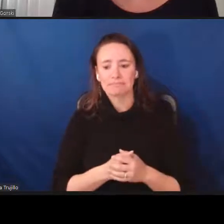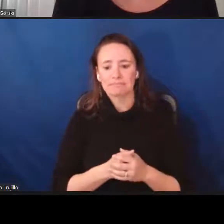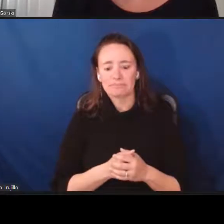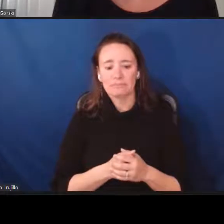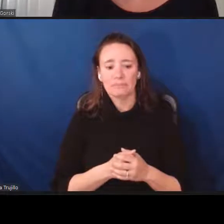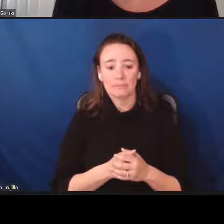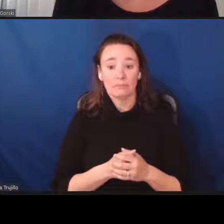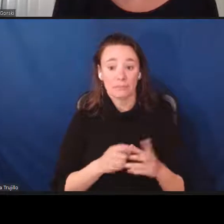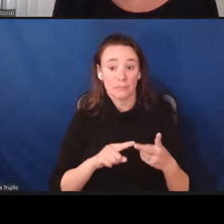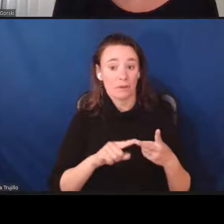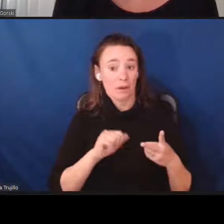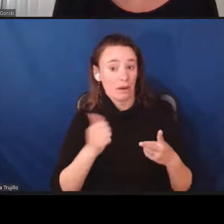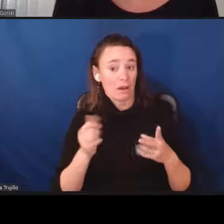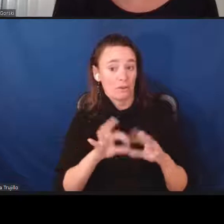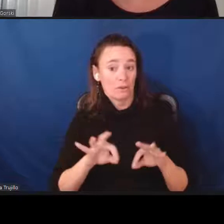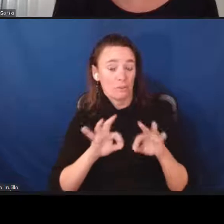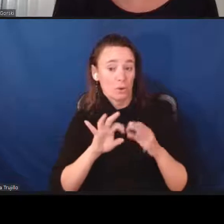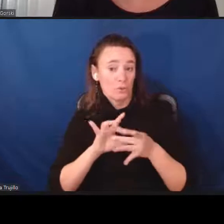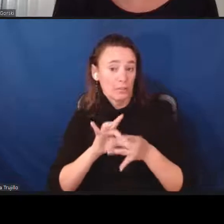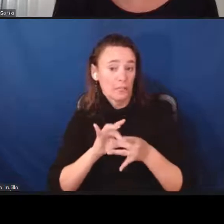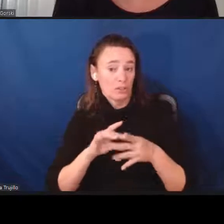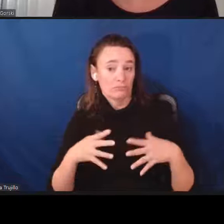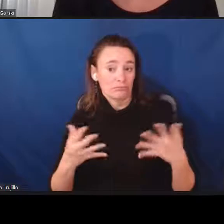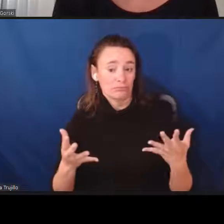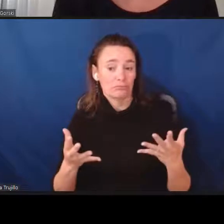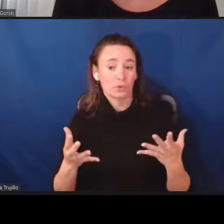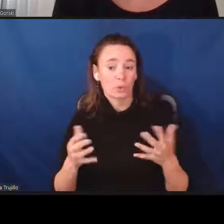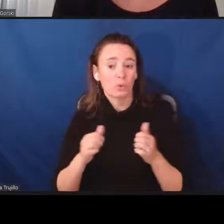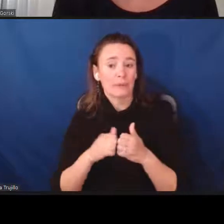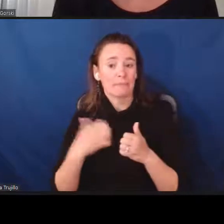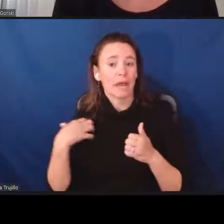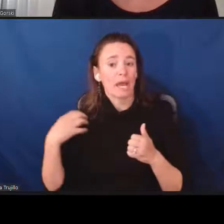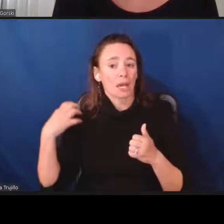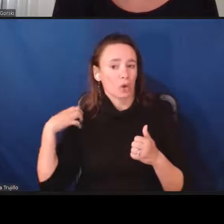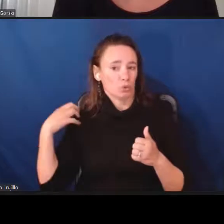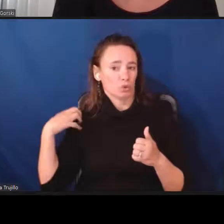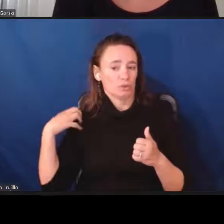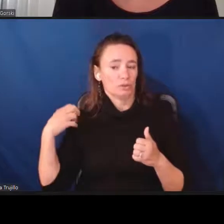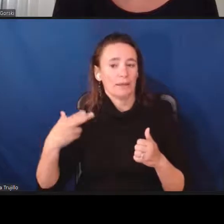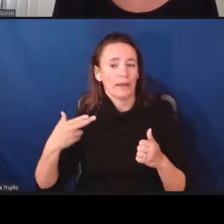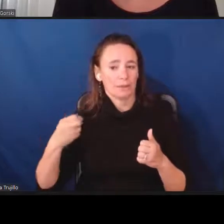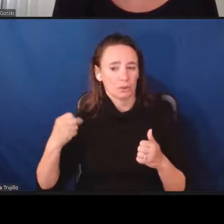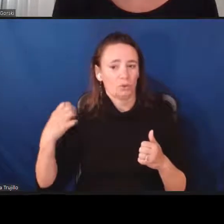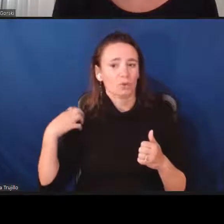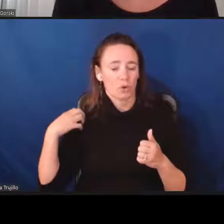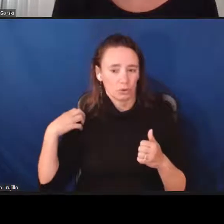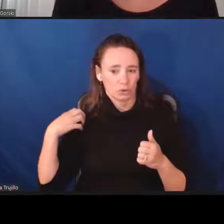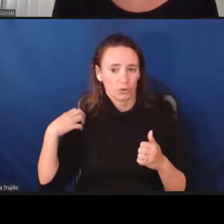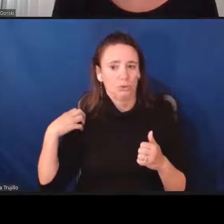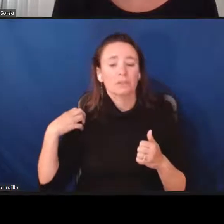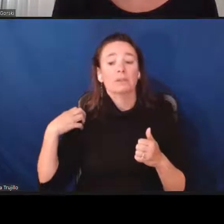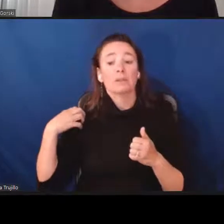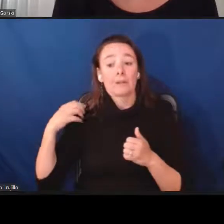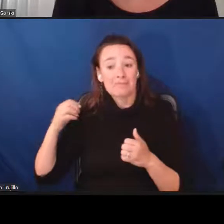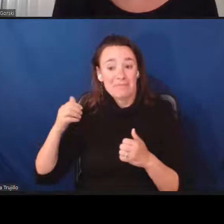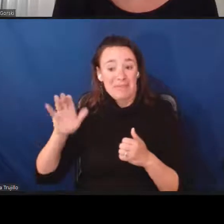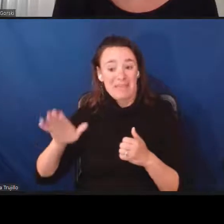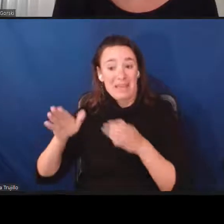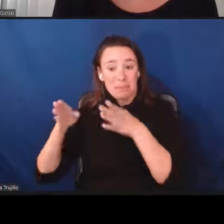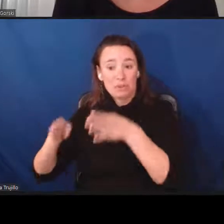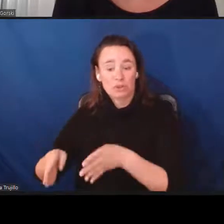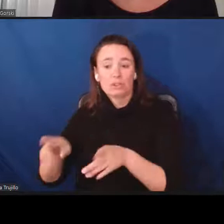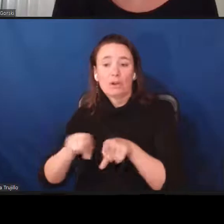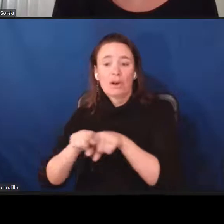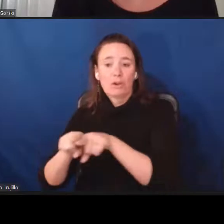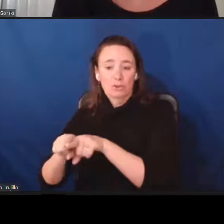important relationship was my coach, my high school coach, who was also our physical education teacher and athletic